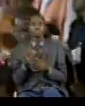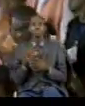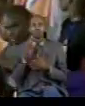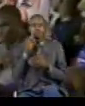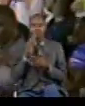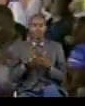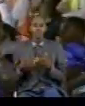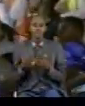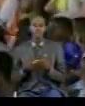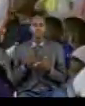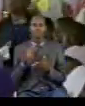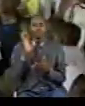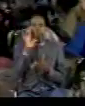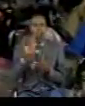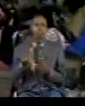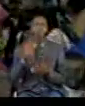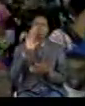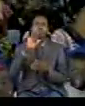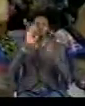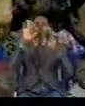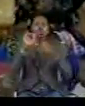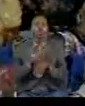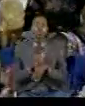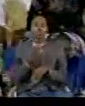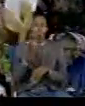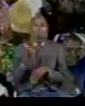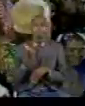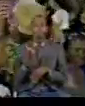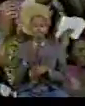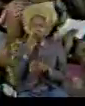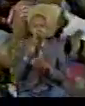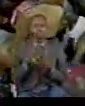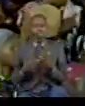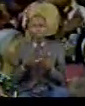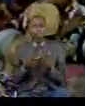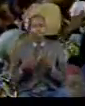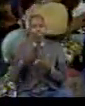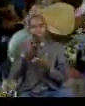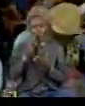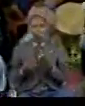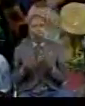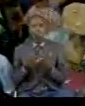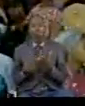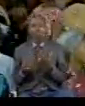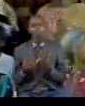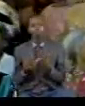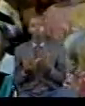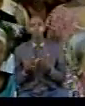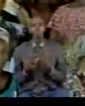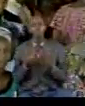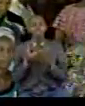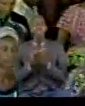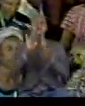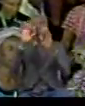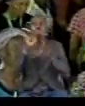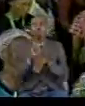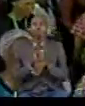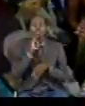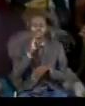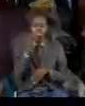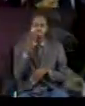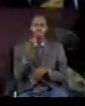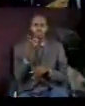You'll find your miracle right there. Check up, check up, check up. That miracle is there. Just check it